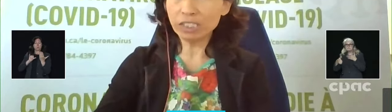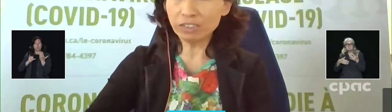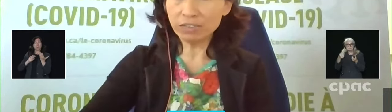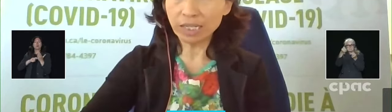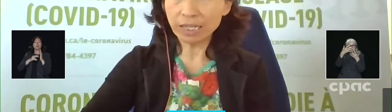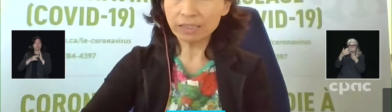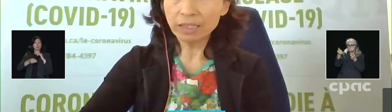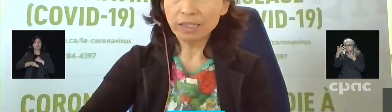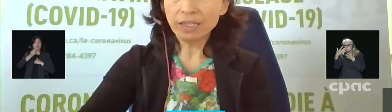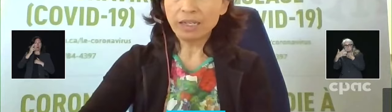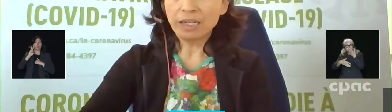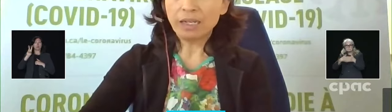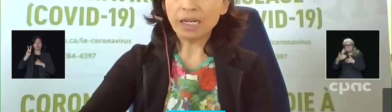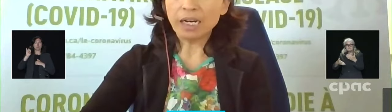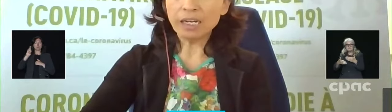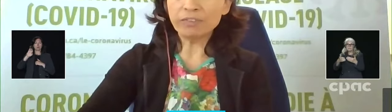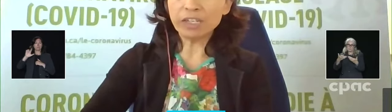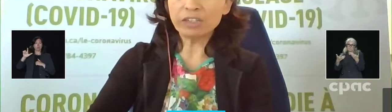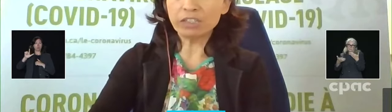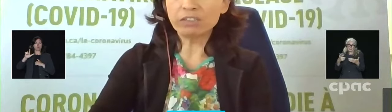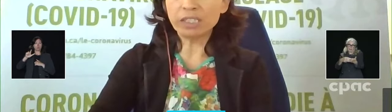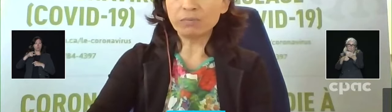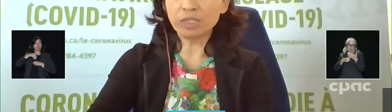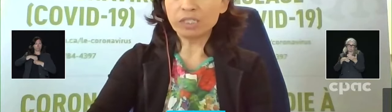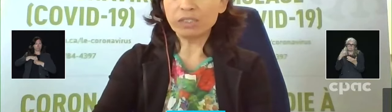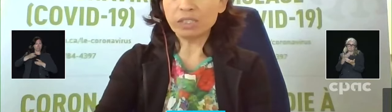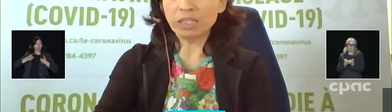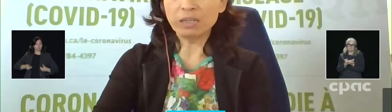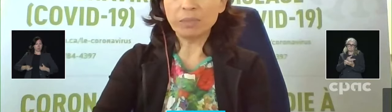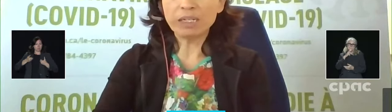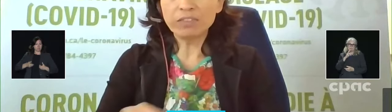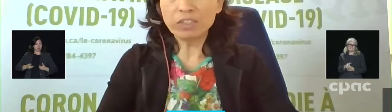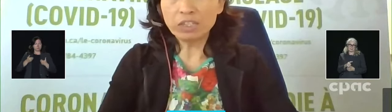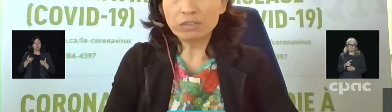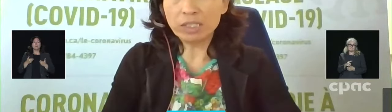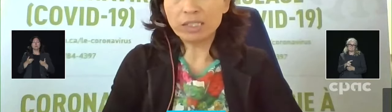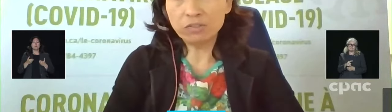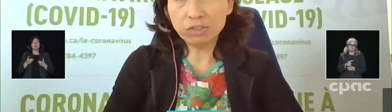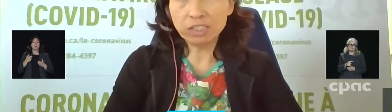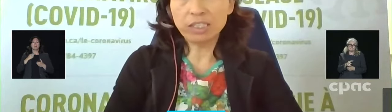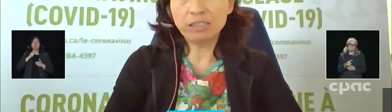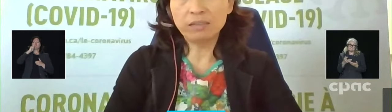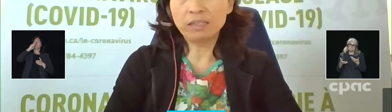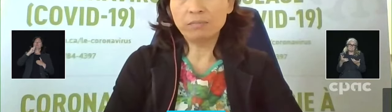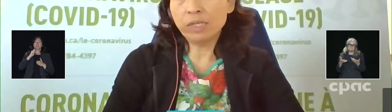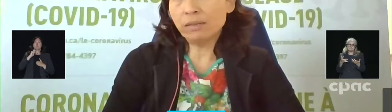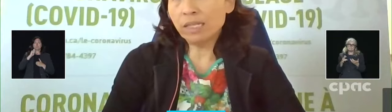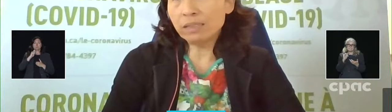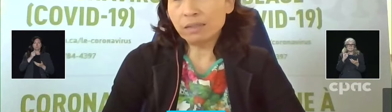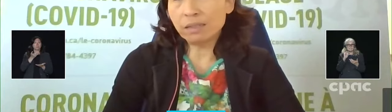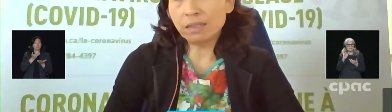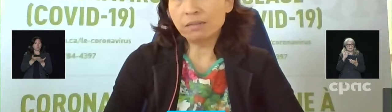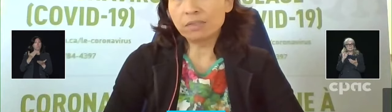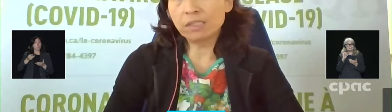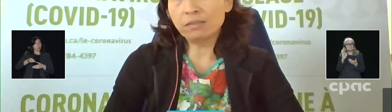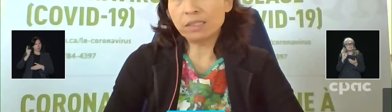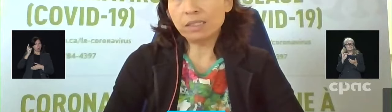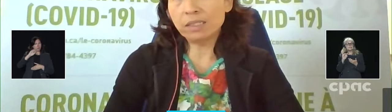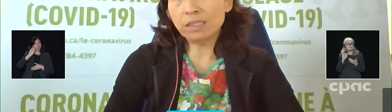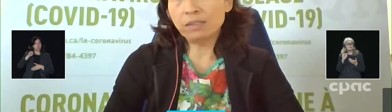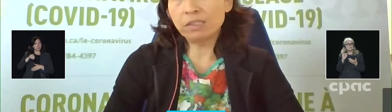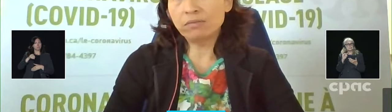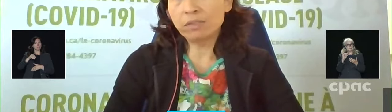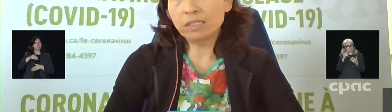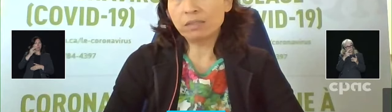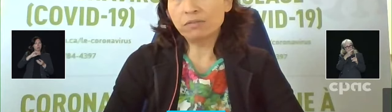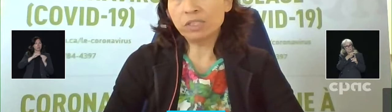viral load, as you've said. A higher viral load in one's back of your nose, etc., can well then result